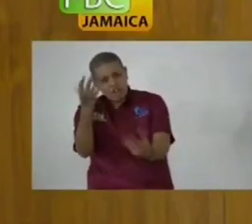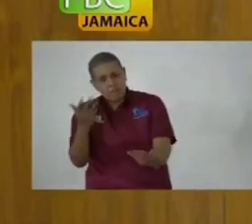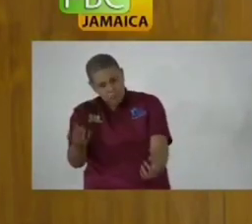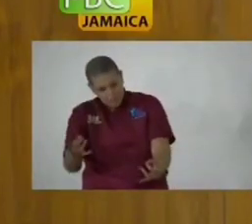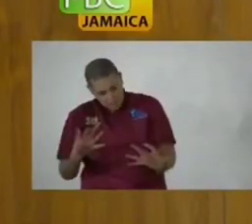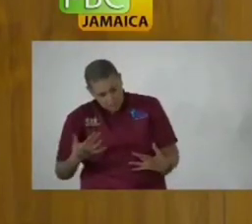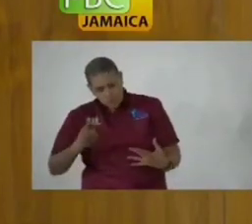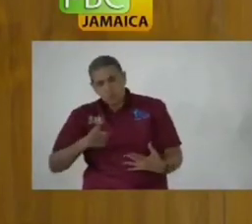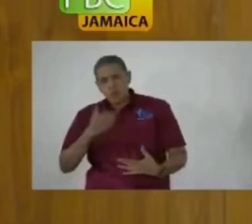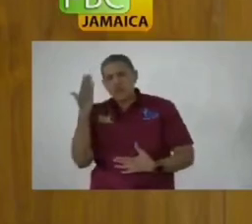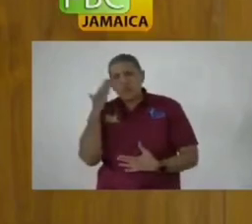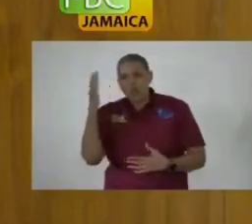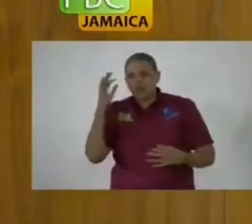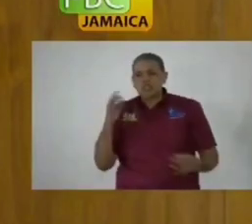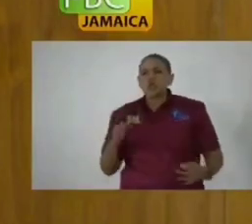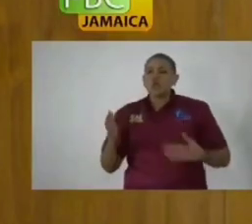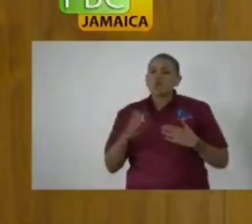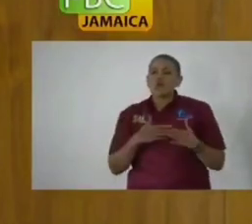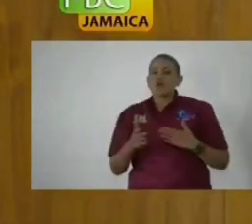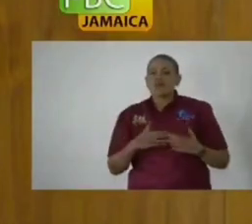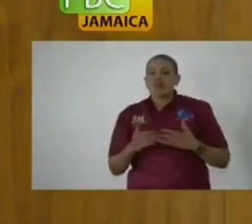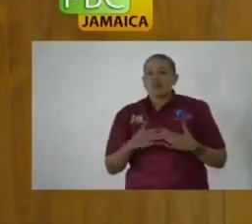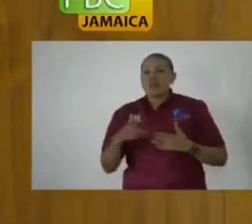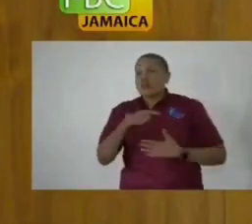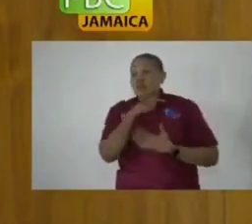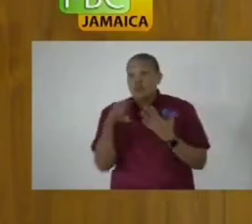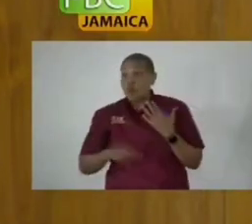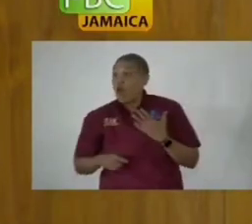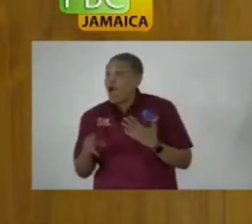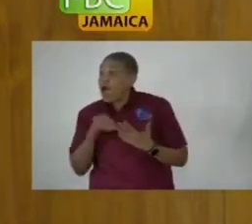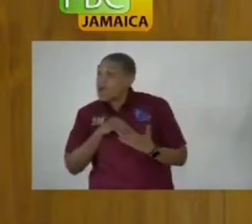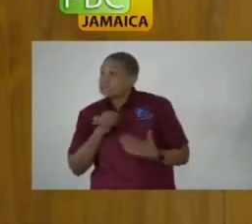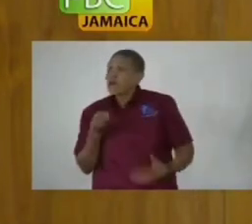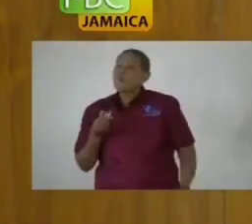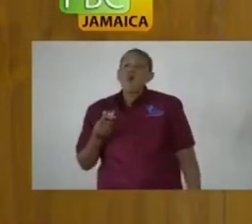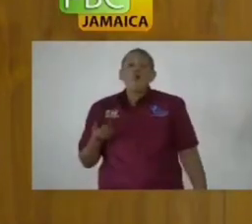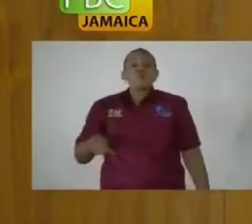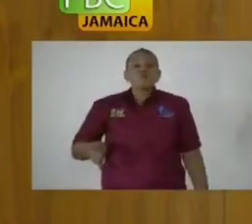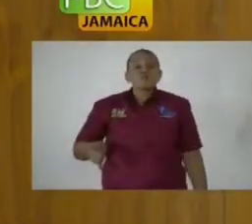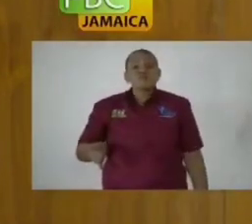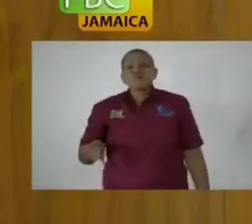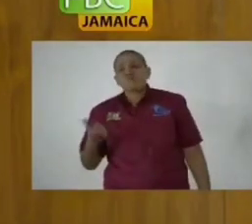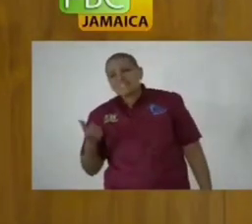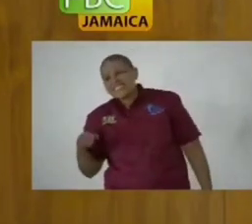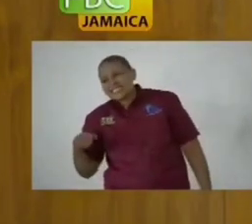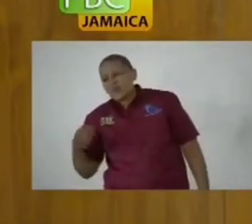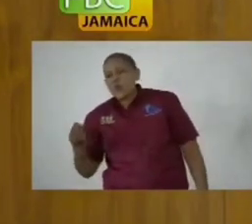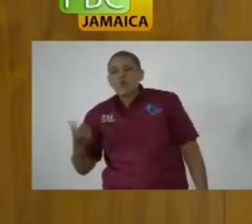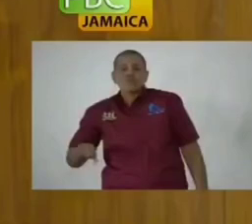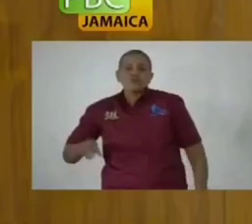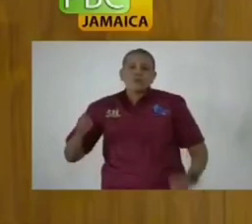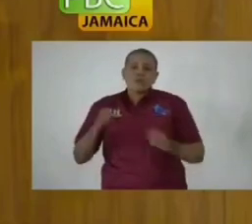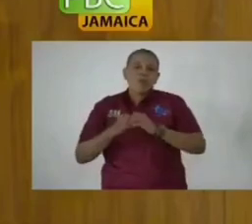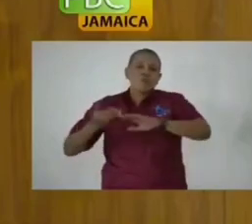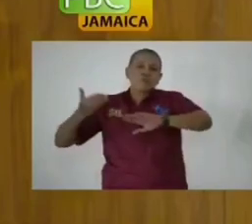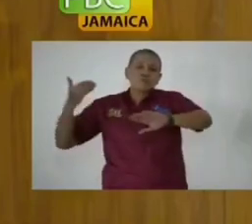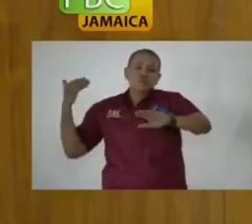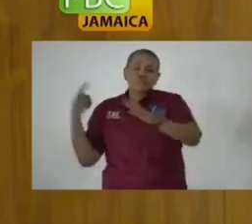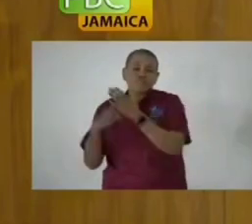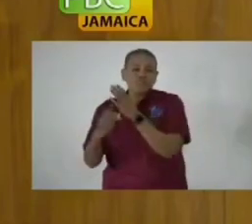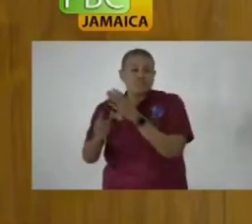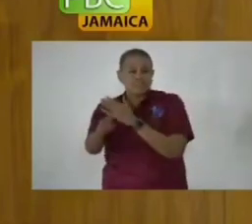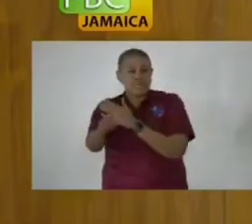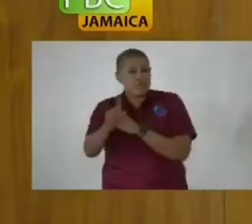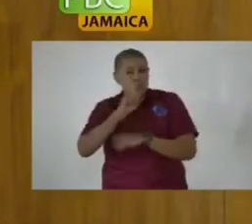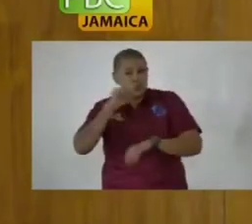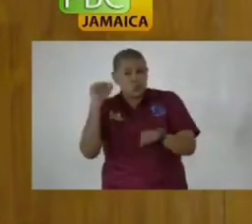so that we can determine whether those things are acceptable or whether they require prior discussion. Now, the truth of the matter is, you